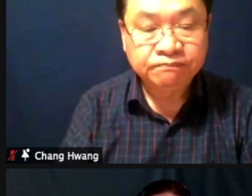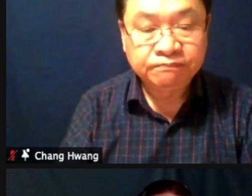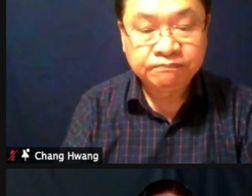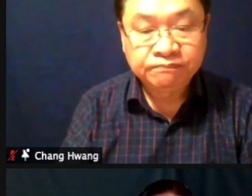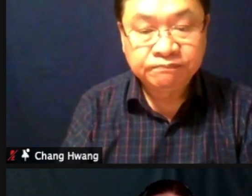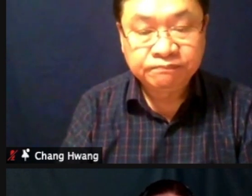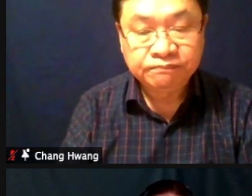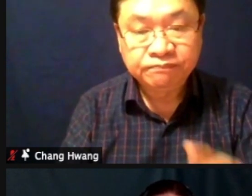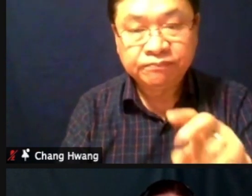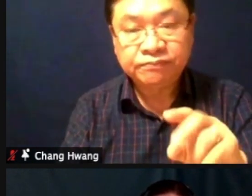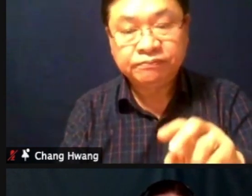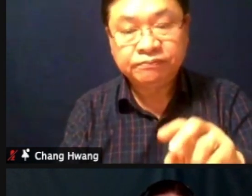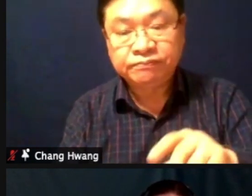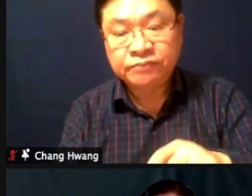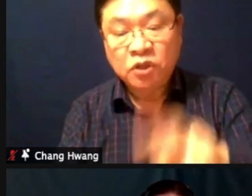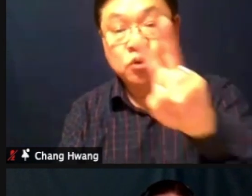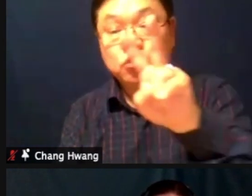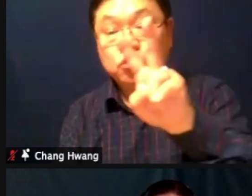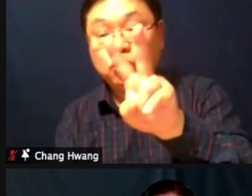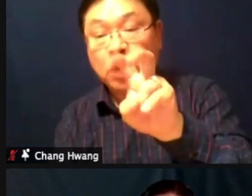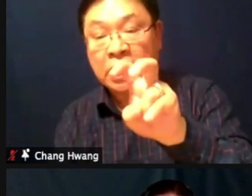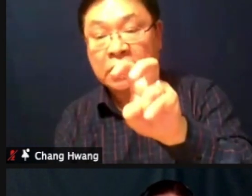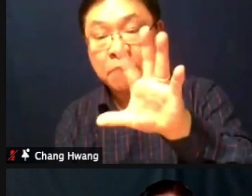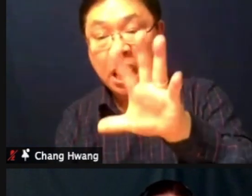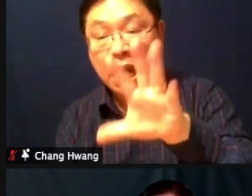Let's see. So this is number 2.